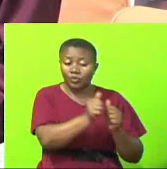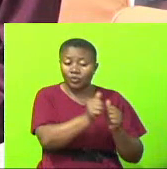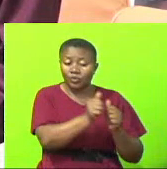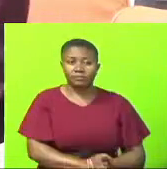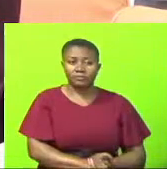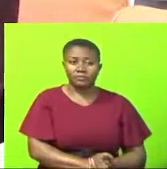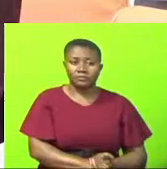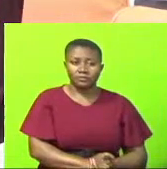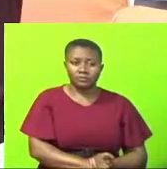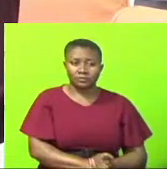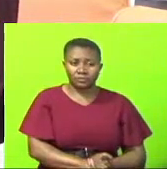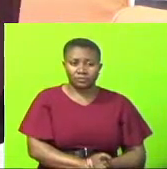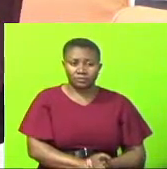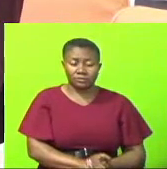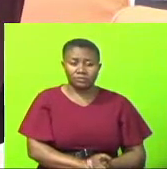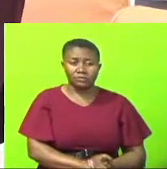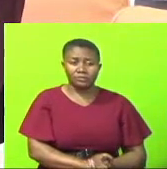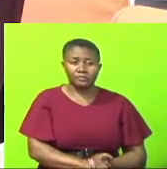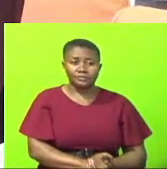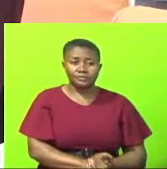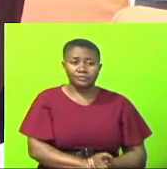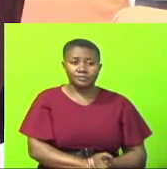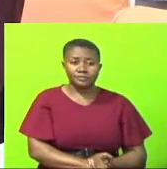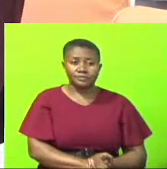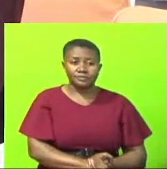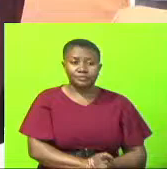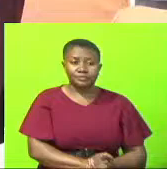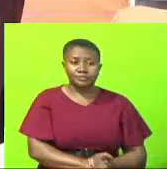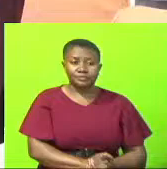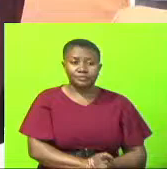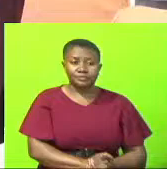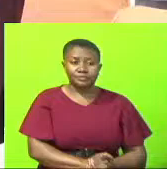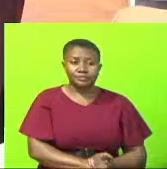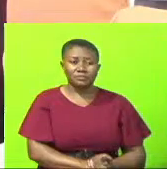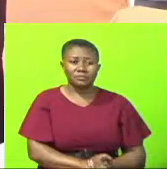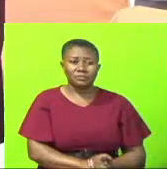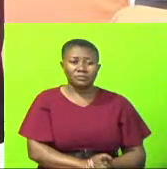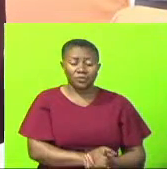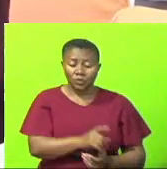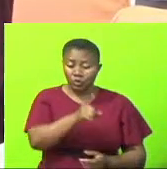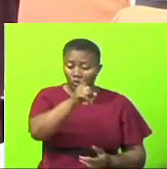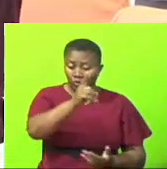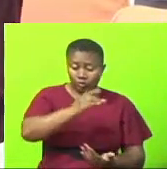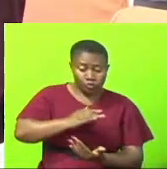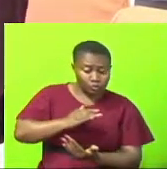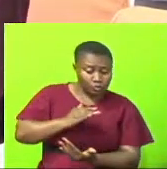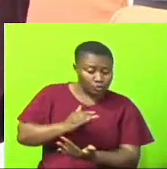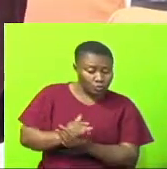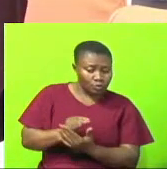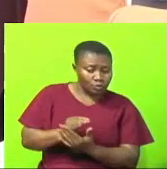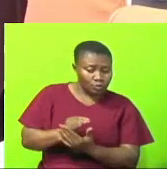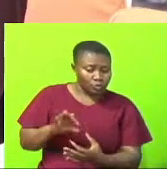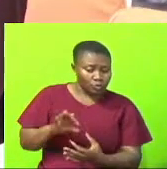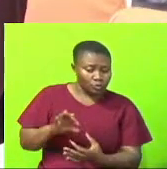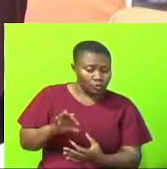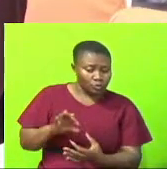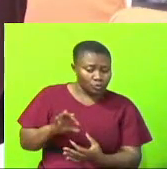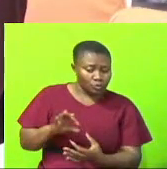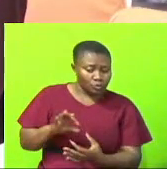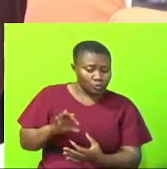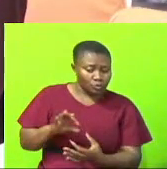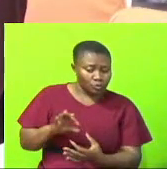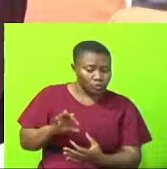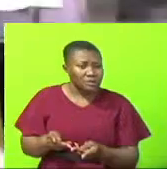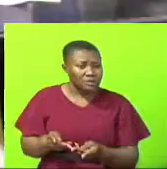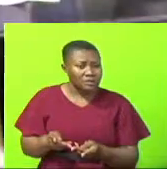The day that you file your nomination, you cease to belong to that party. And therefore,